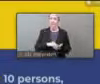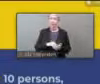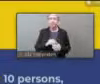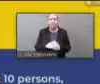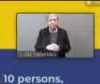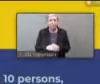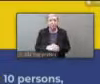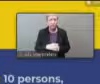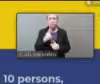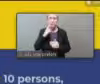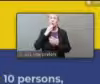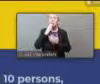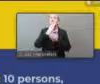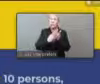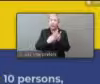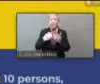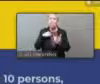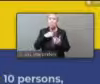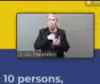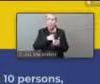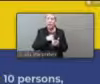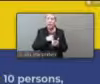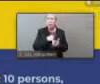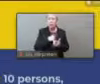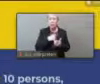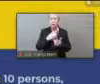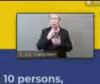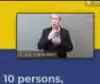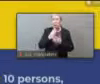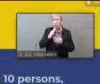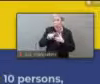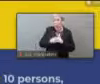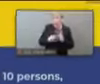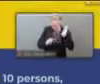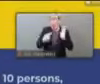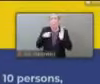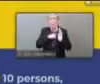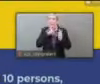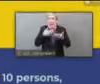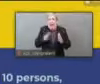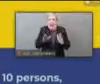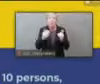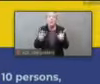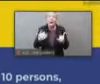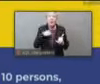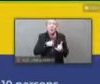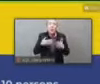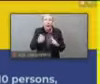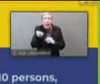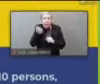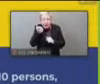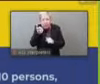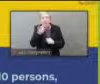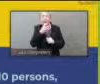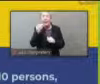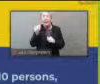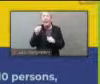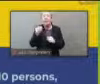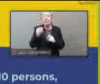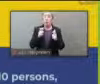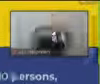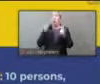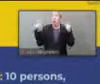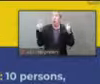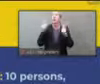For some, we're starting in areas where we didn't let you do that at all. And we introduced large entertainment venues,